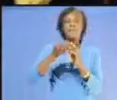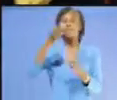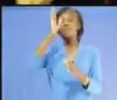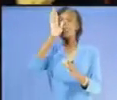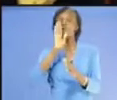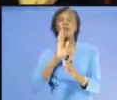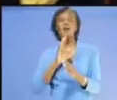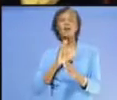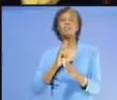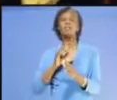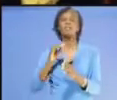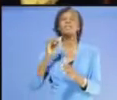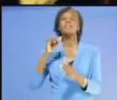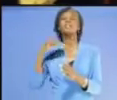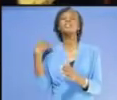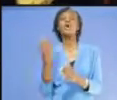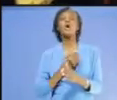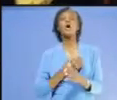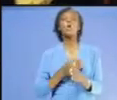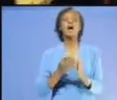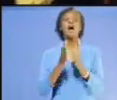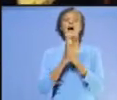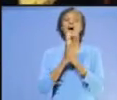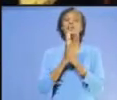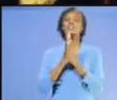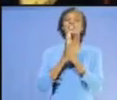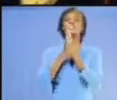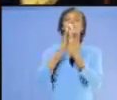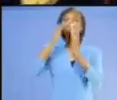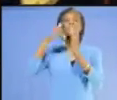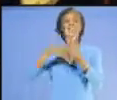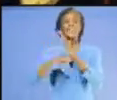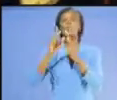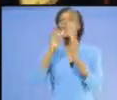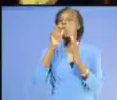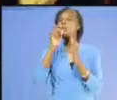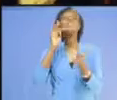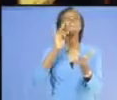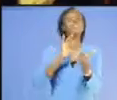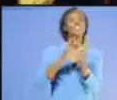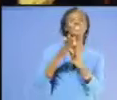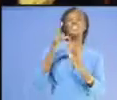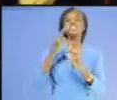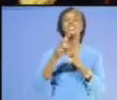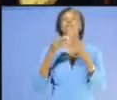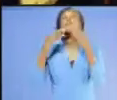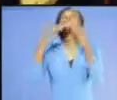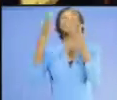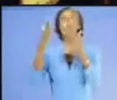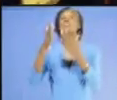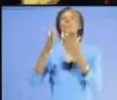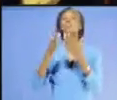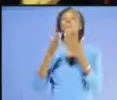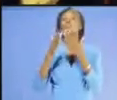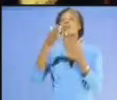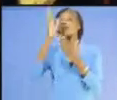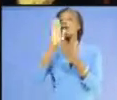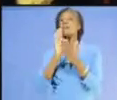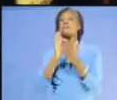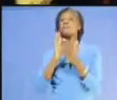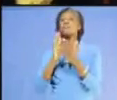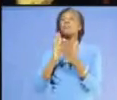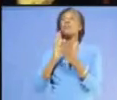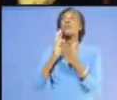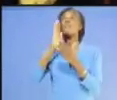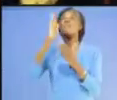our asking in Jesus' name. Thank you for